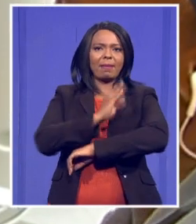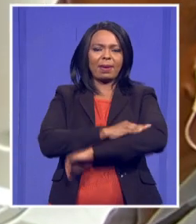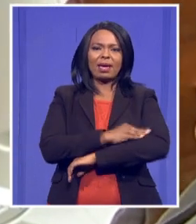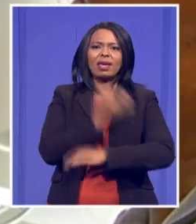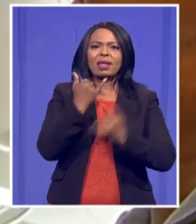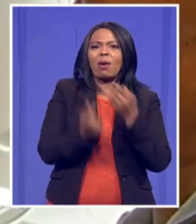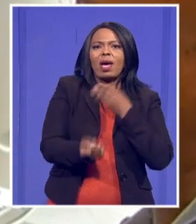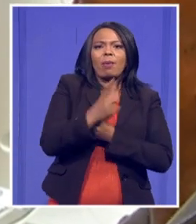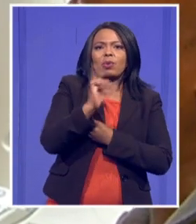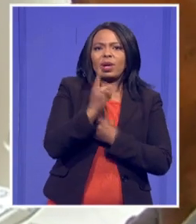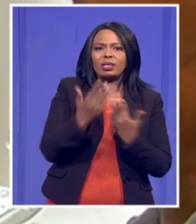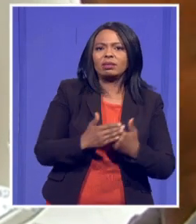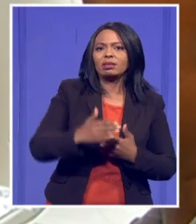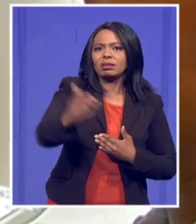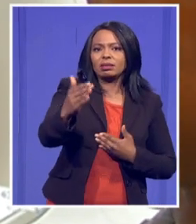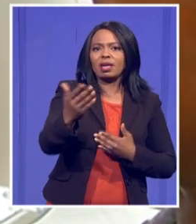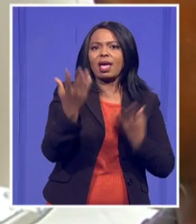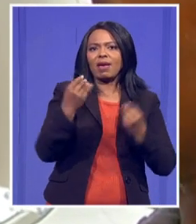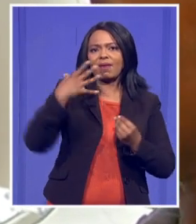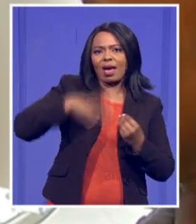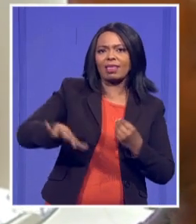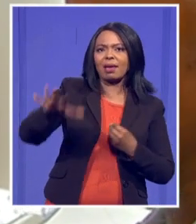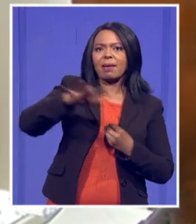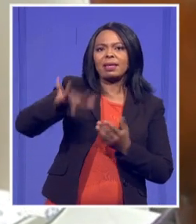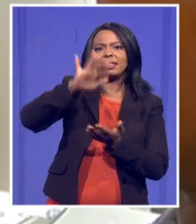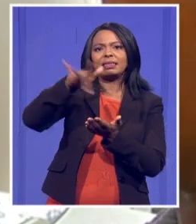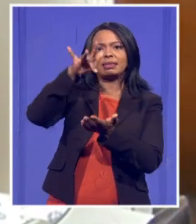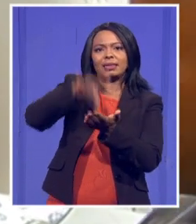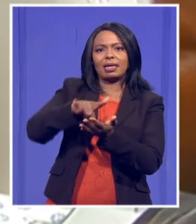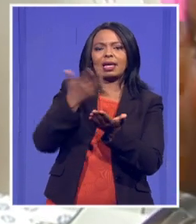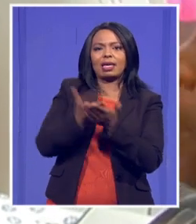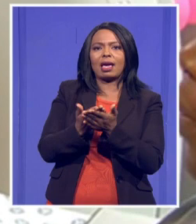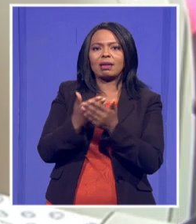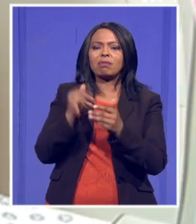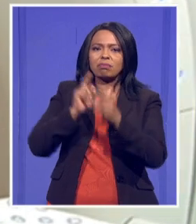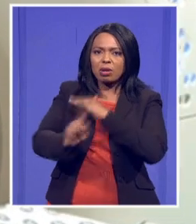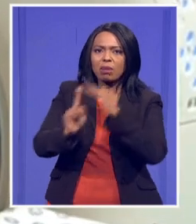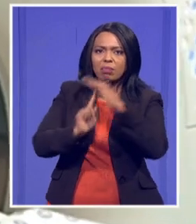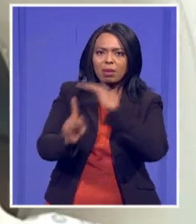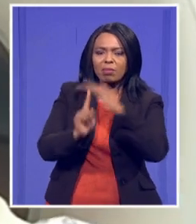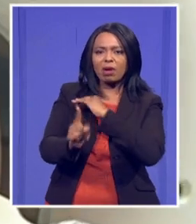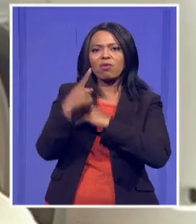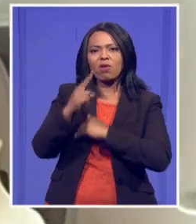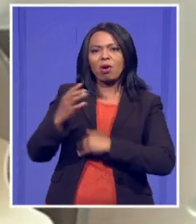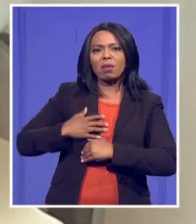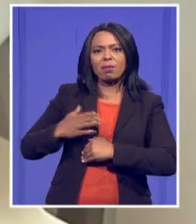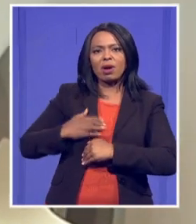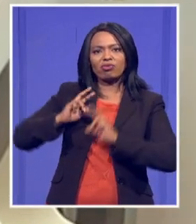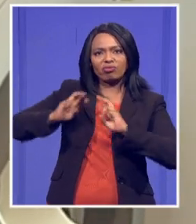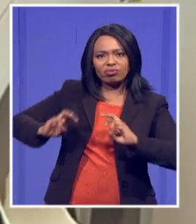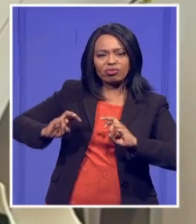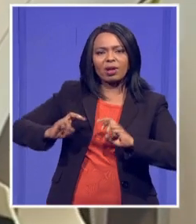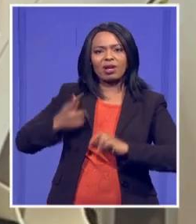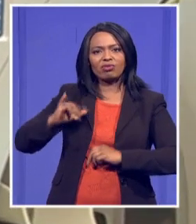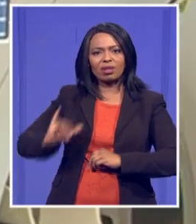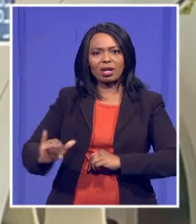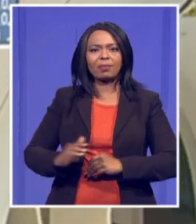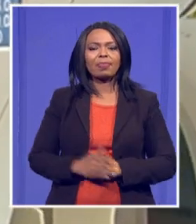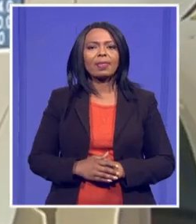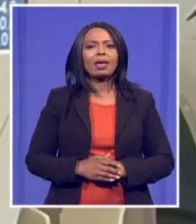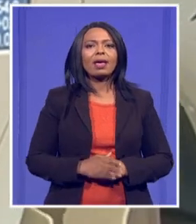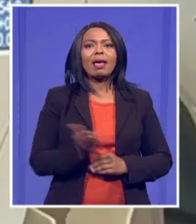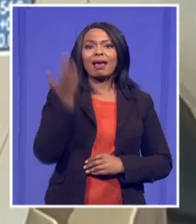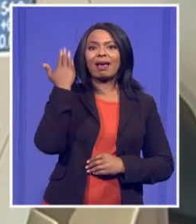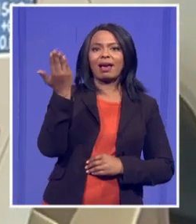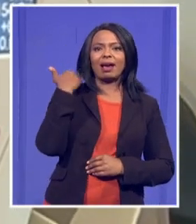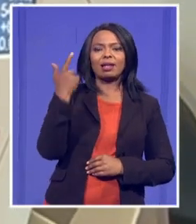then happens? Do we have facilities in the province to treat cancer? I think what we must appreciate is that in the past, because we did not even